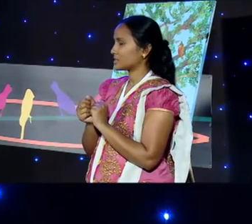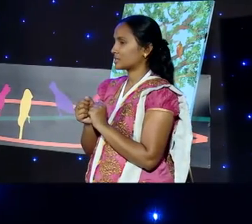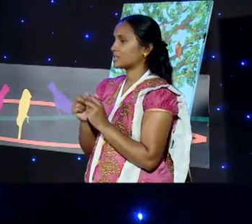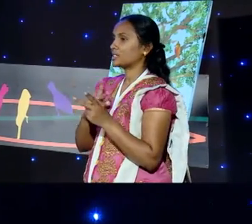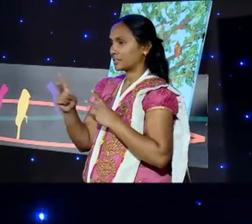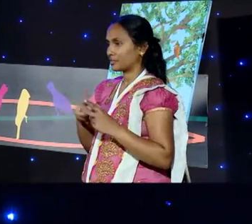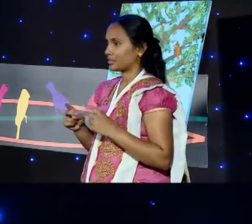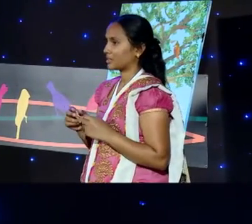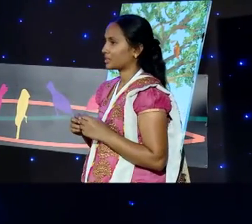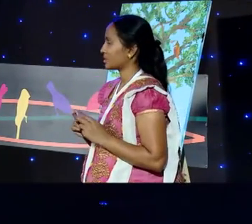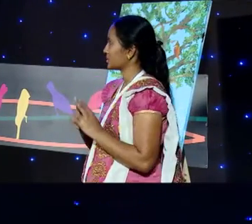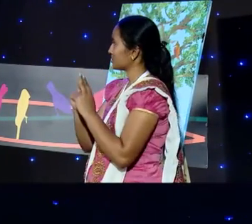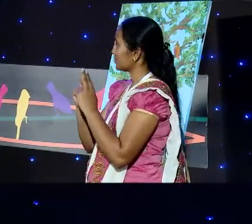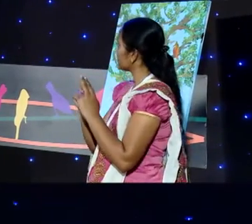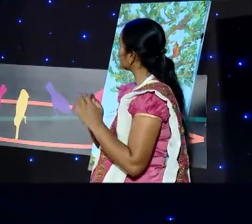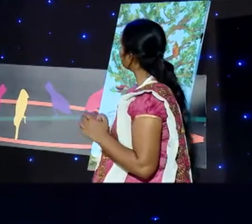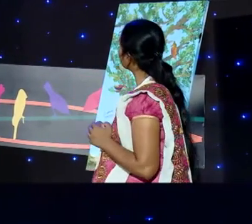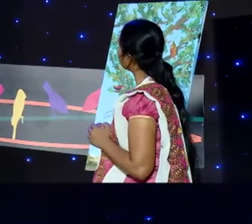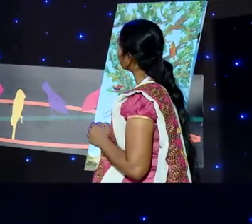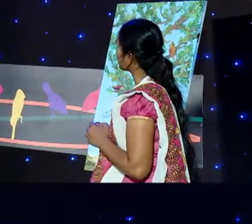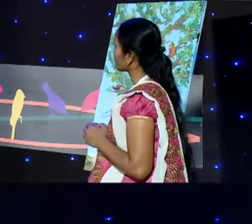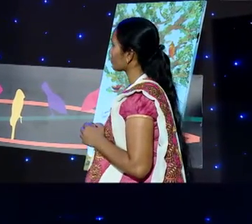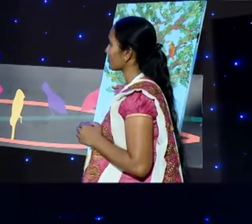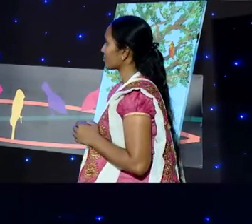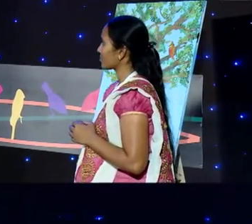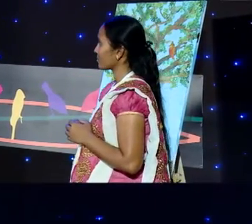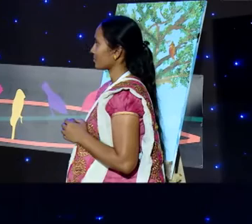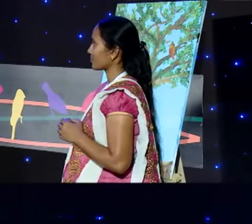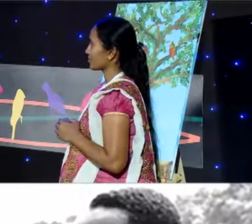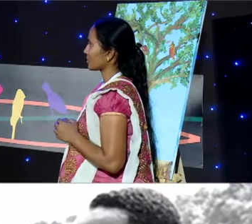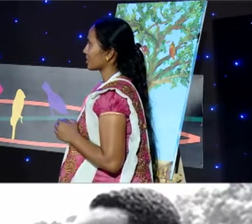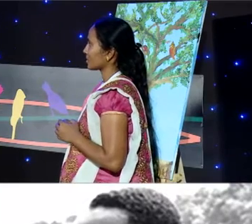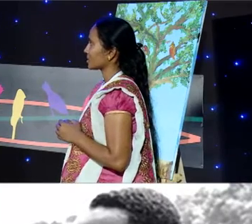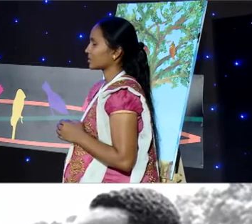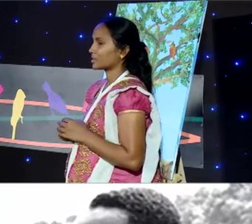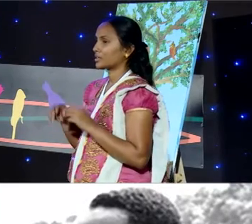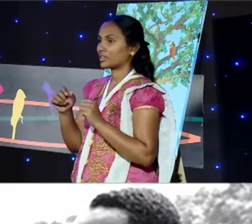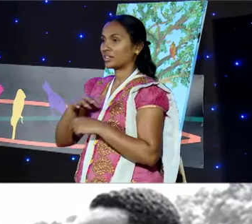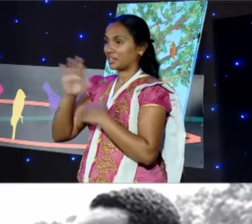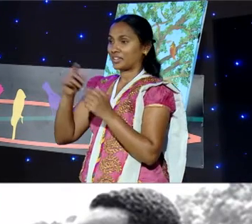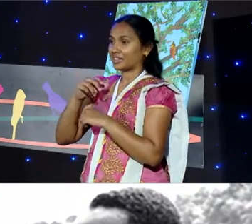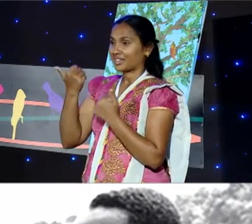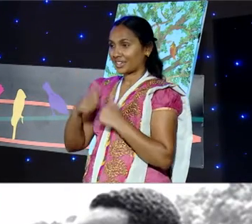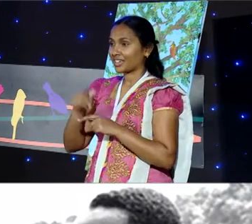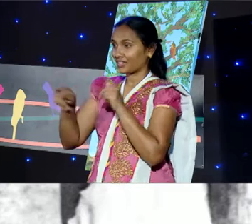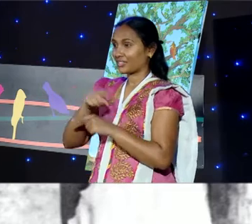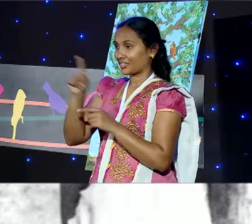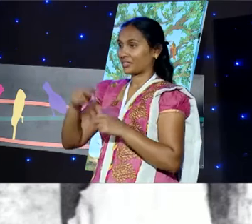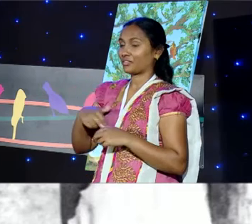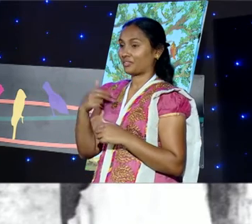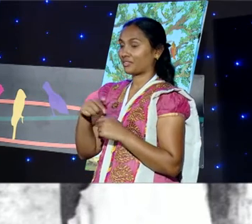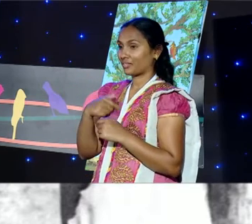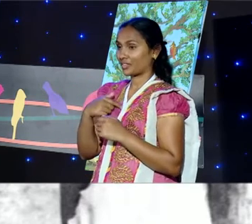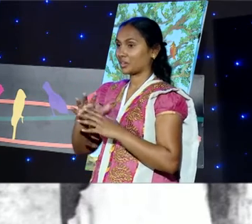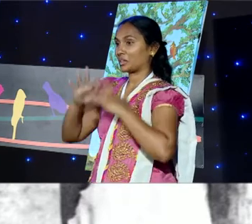significantly. Martin Luther King, of course, spoke about this very eloquently. He says, everyone can be great because everyone can serve. We have so